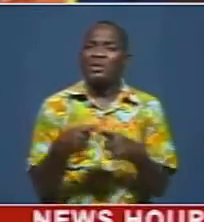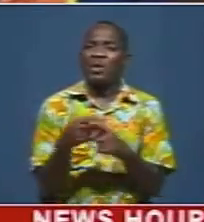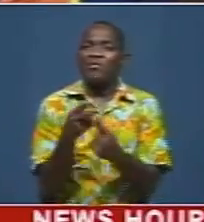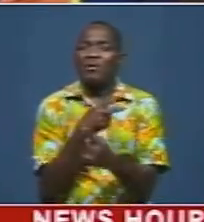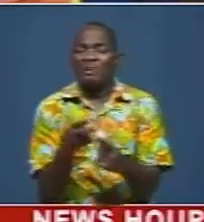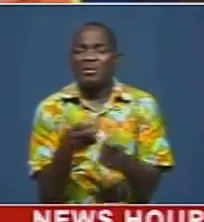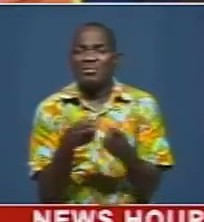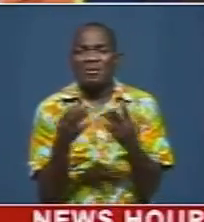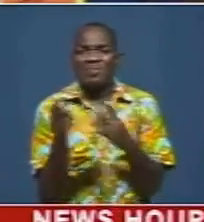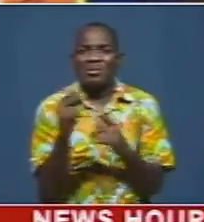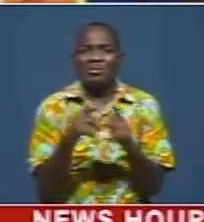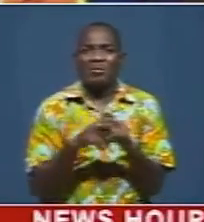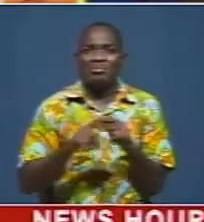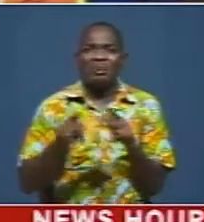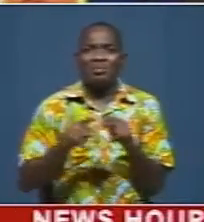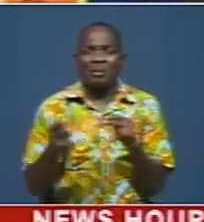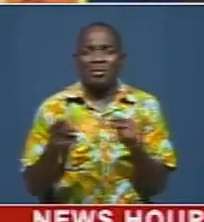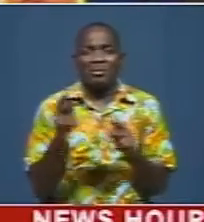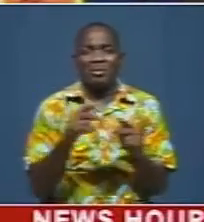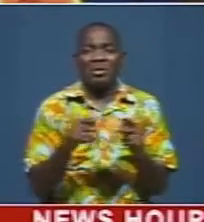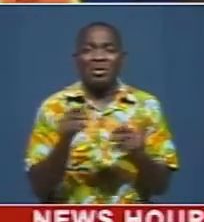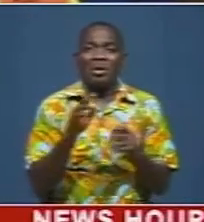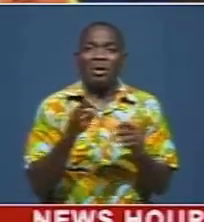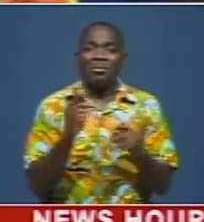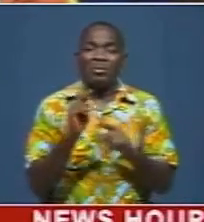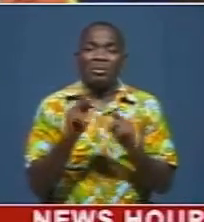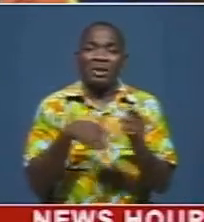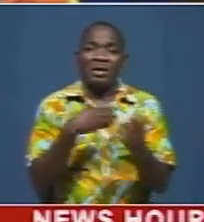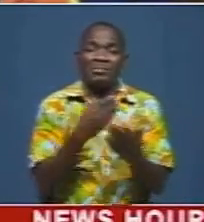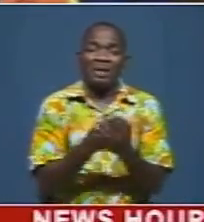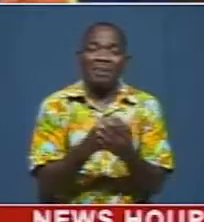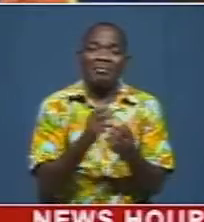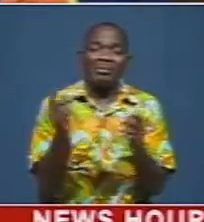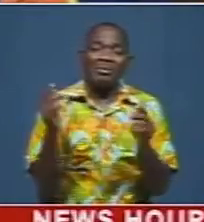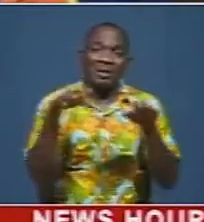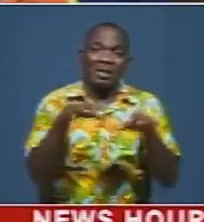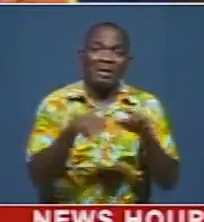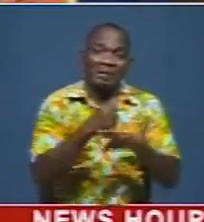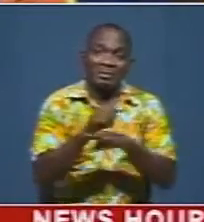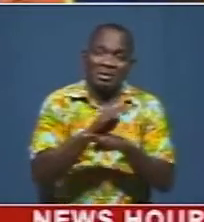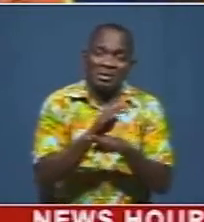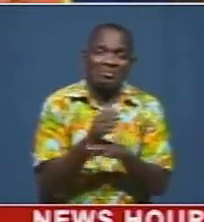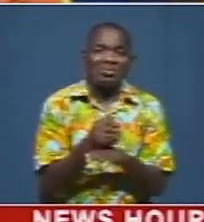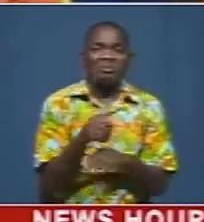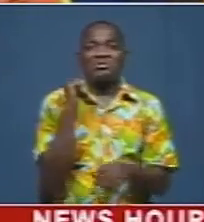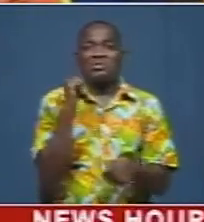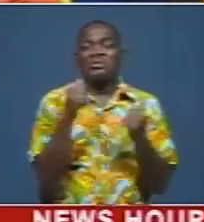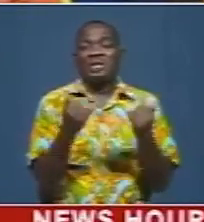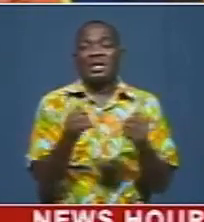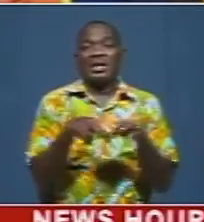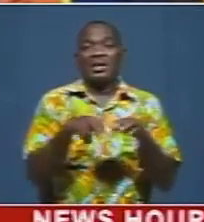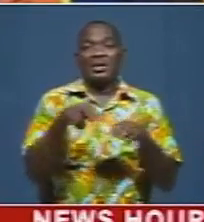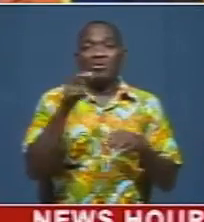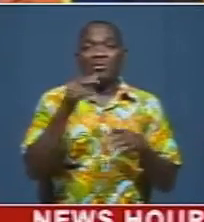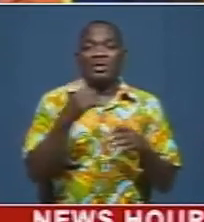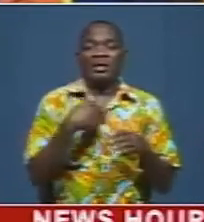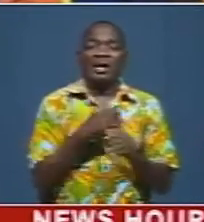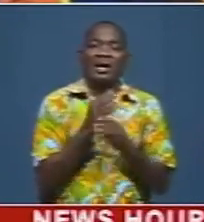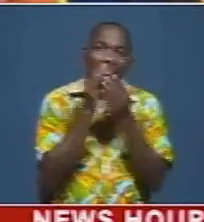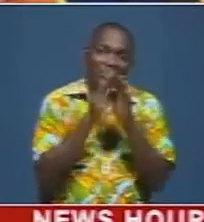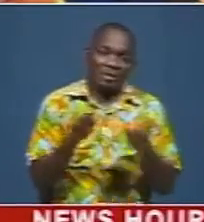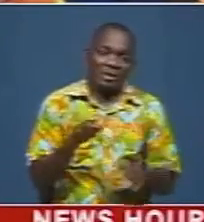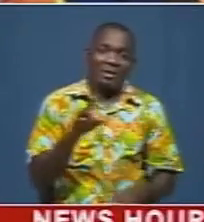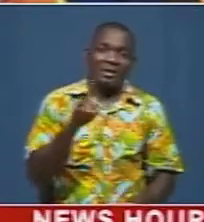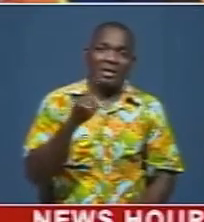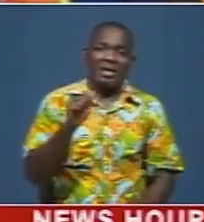scared some investors away, and now that there is peace in Northern region, peace in Dagbon,